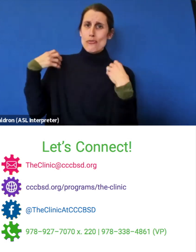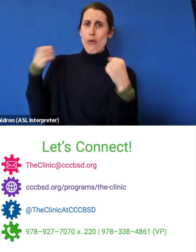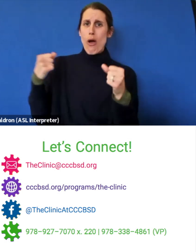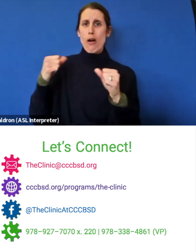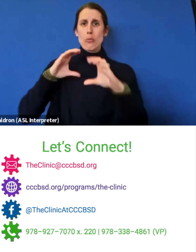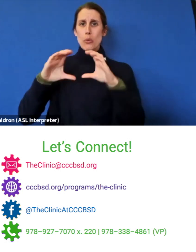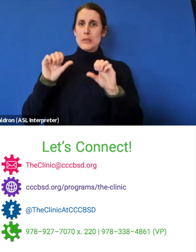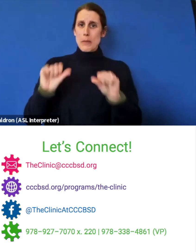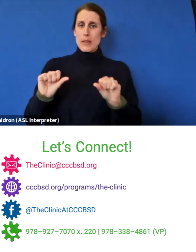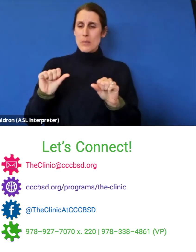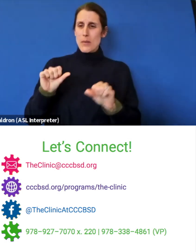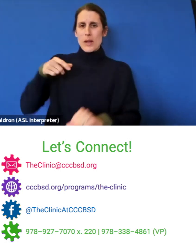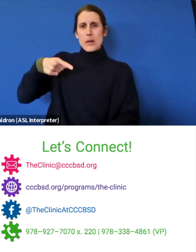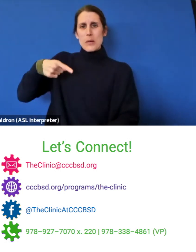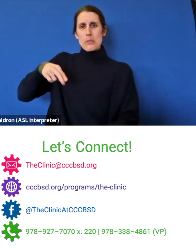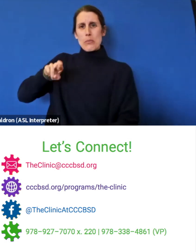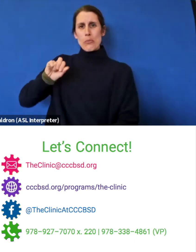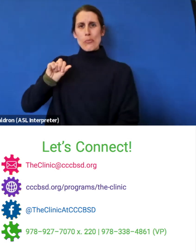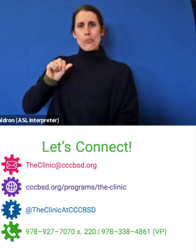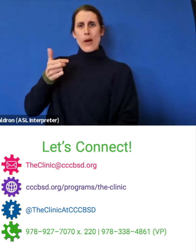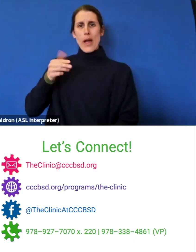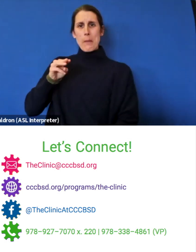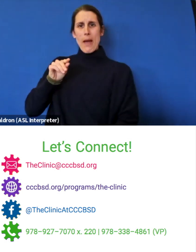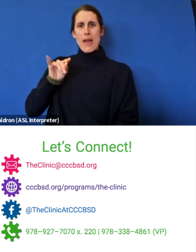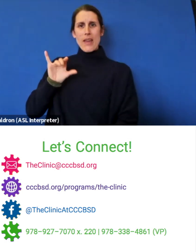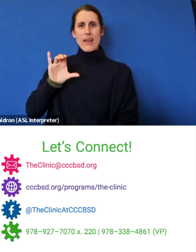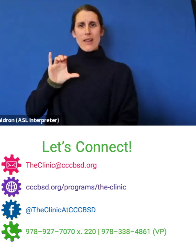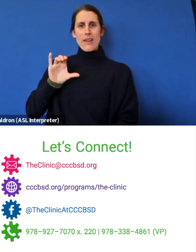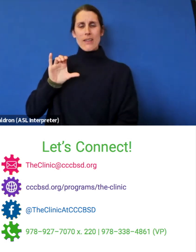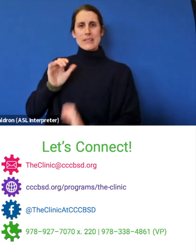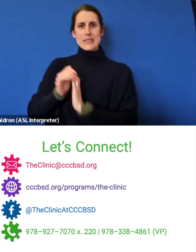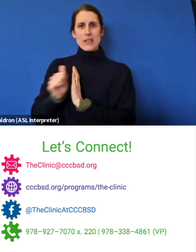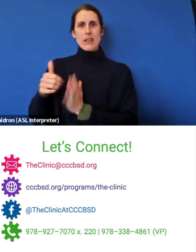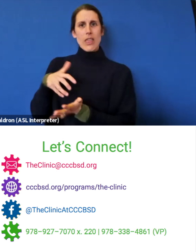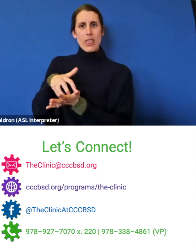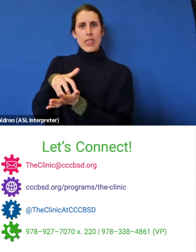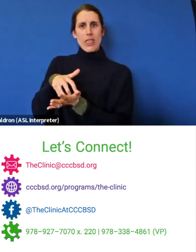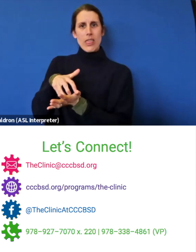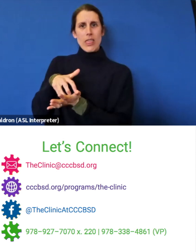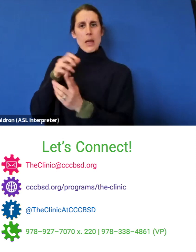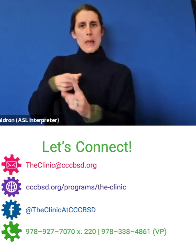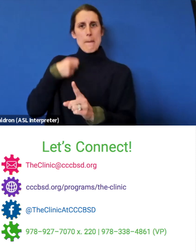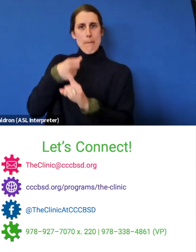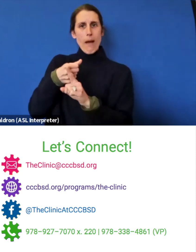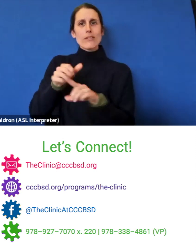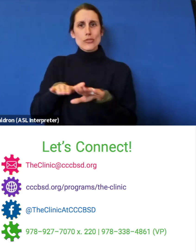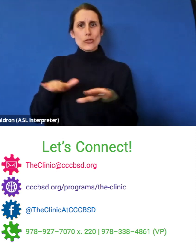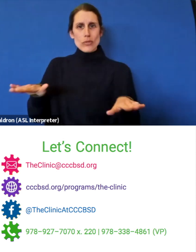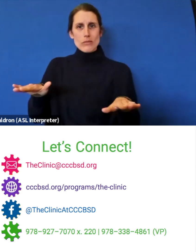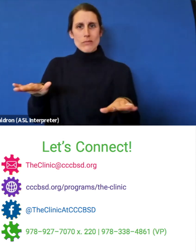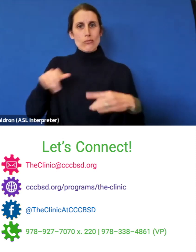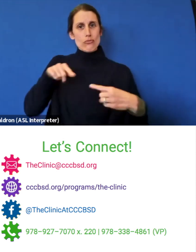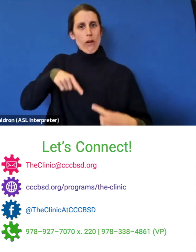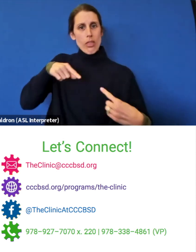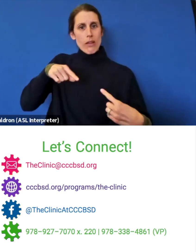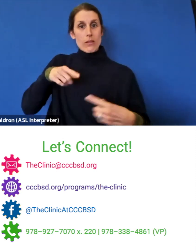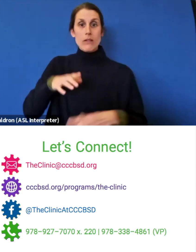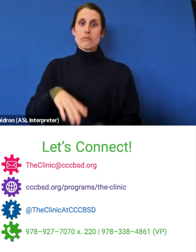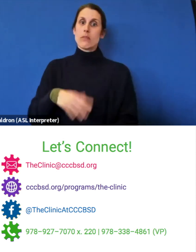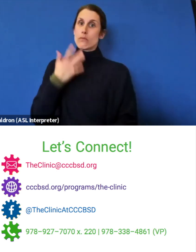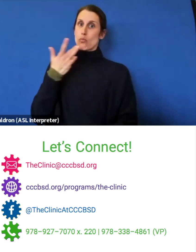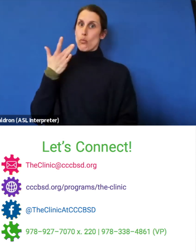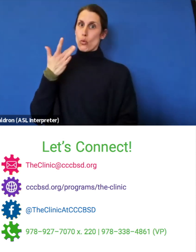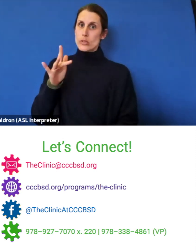are causing difficulties for some kids? And so I was really fortunate to be able to receive some